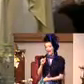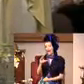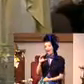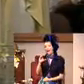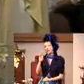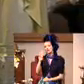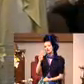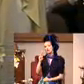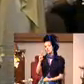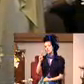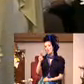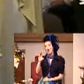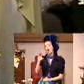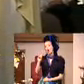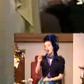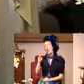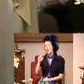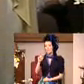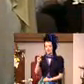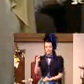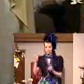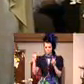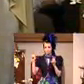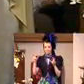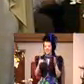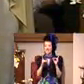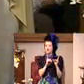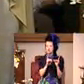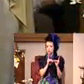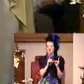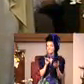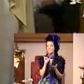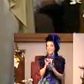dessert of that Seder supper,